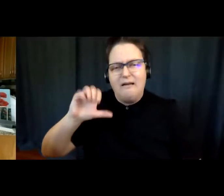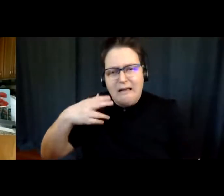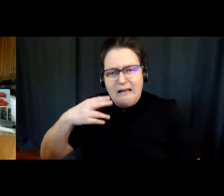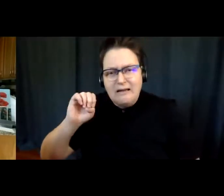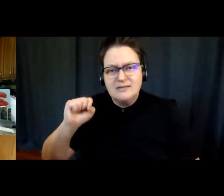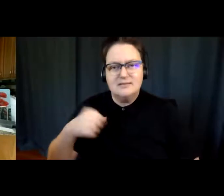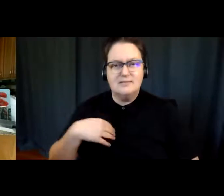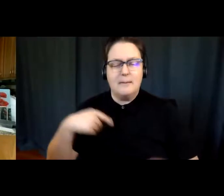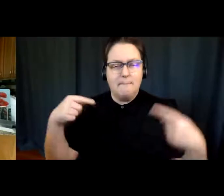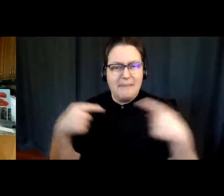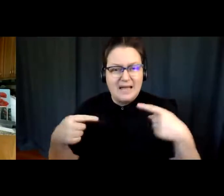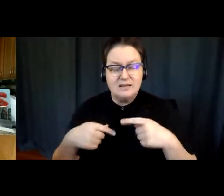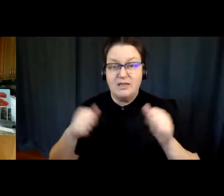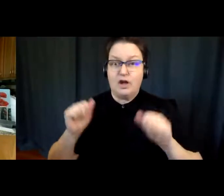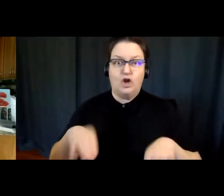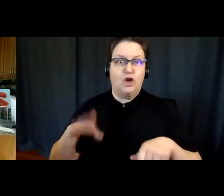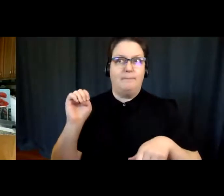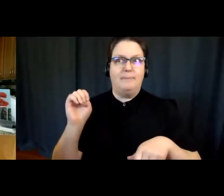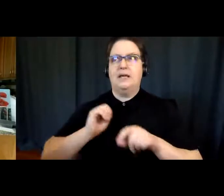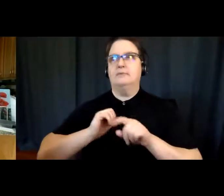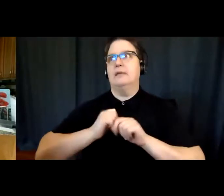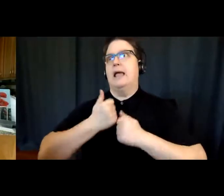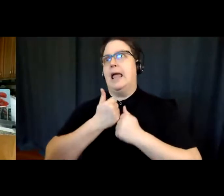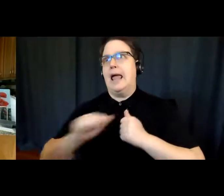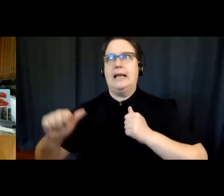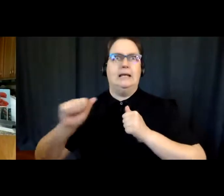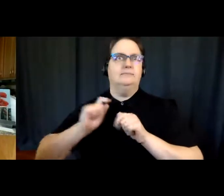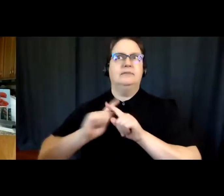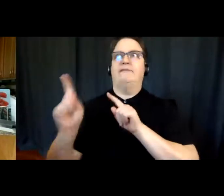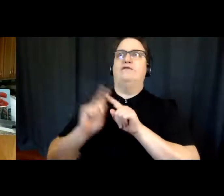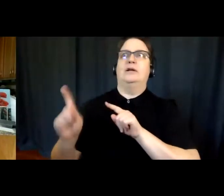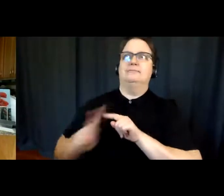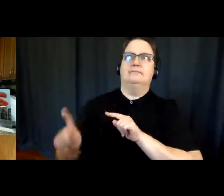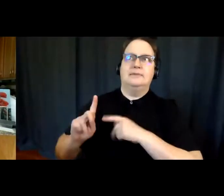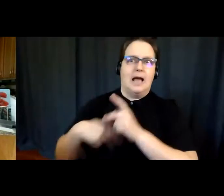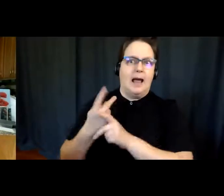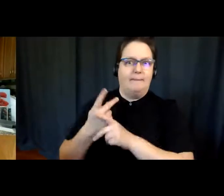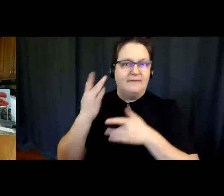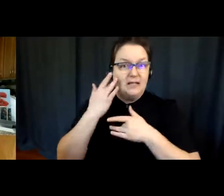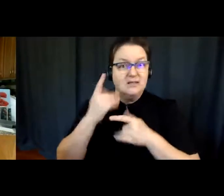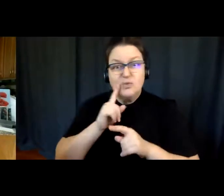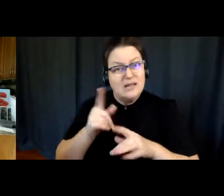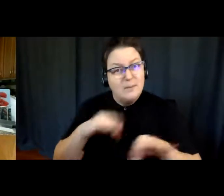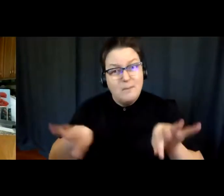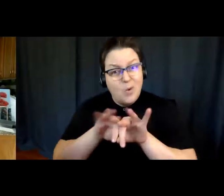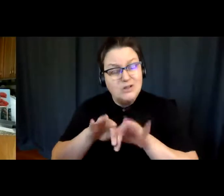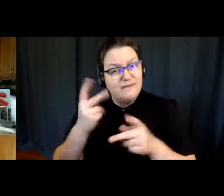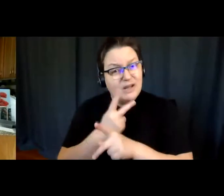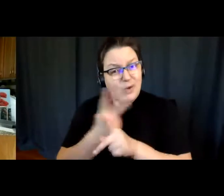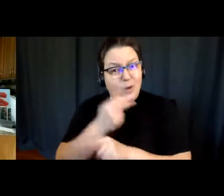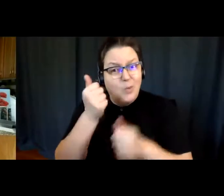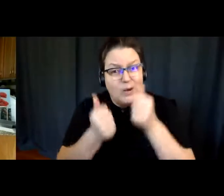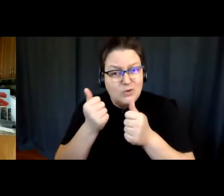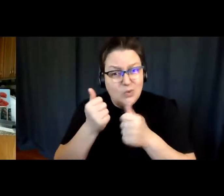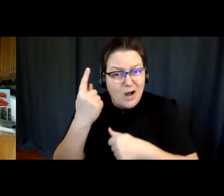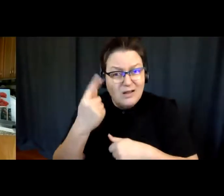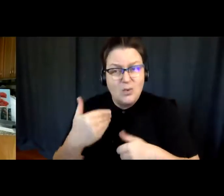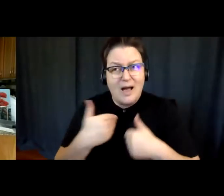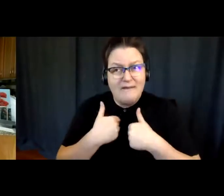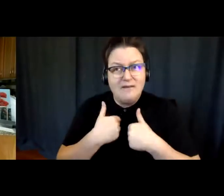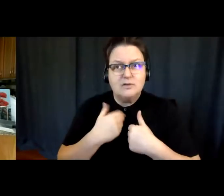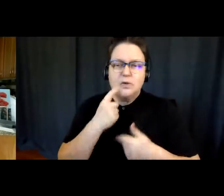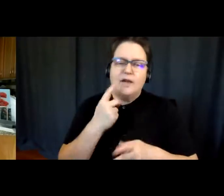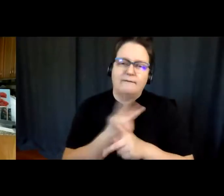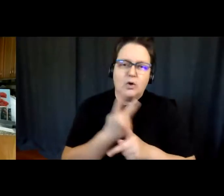illnesses. So it's really important to know which type of illness you have, to know which type of treatment you might